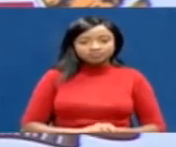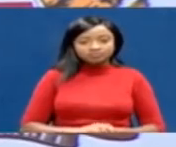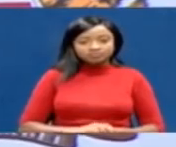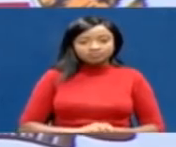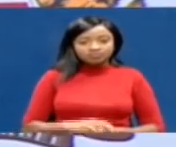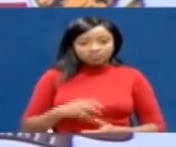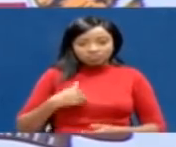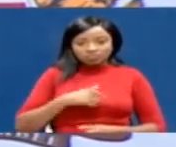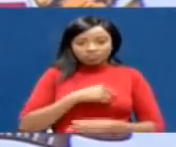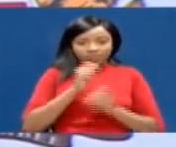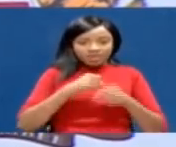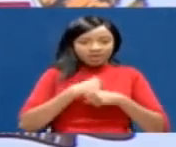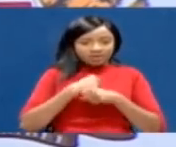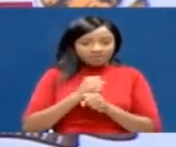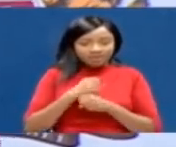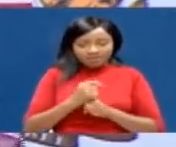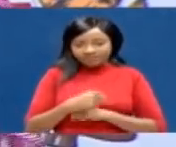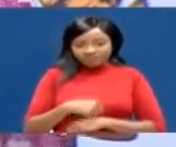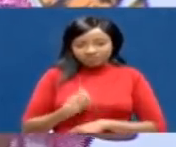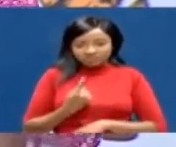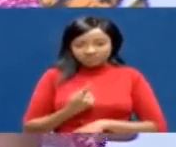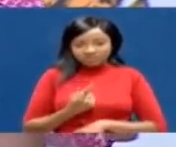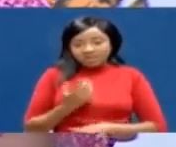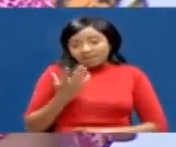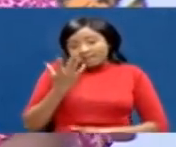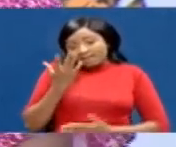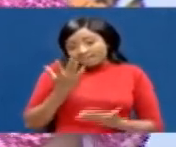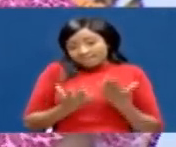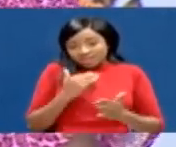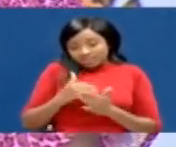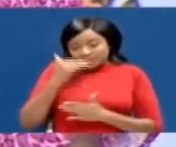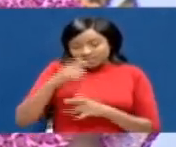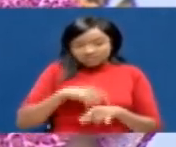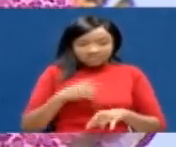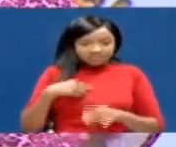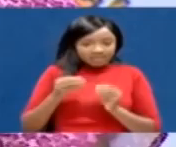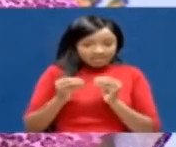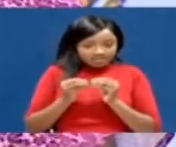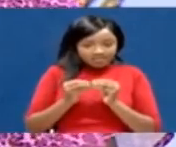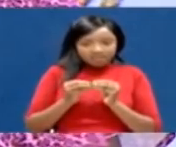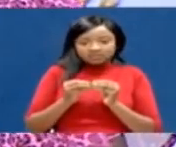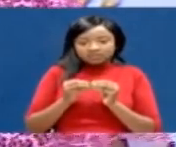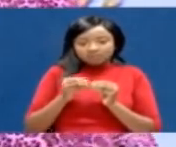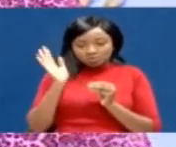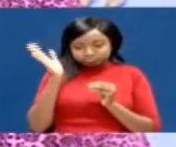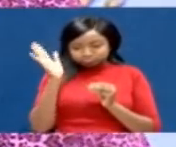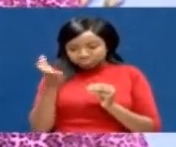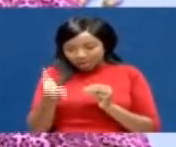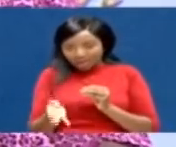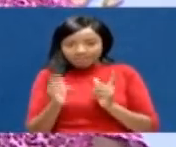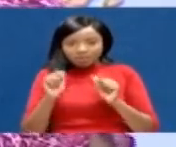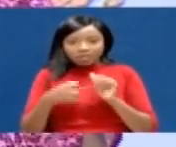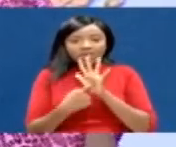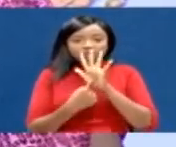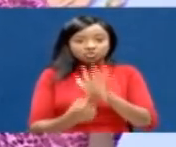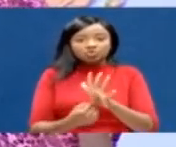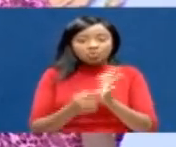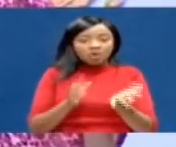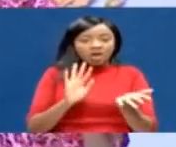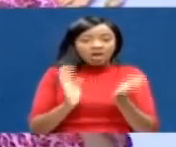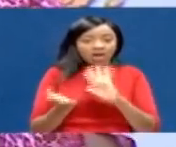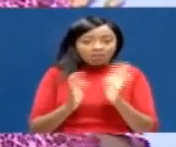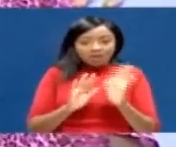we can produce these things for ourselves. Perhaps the next time when we meet, we'll also be able to demonstrate the